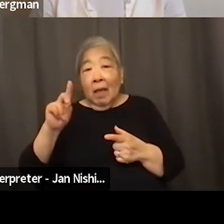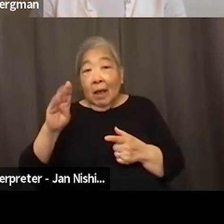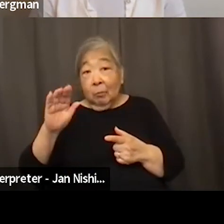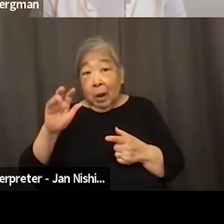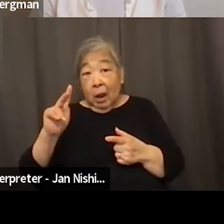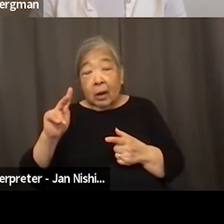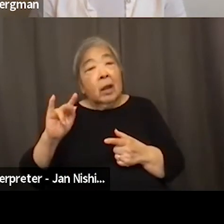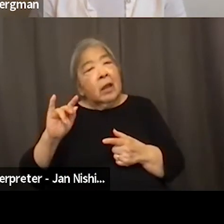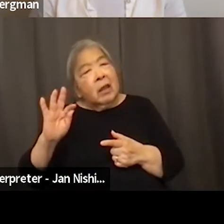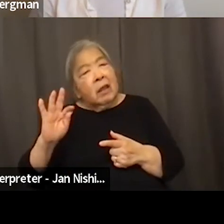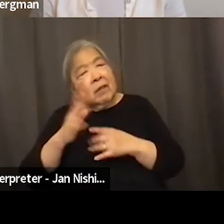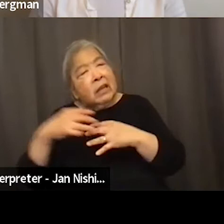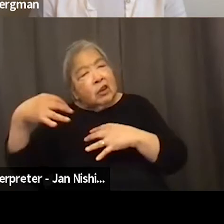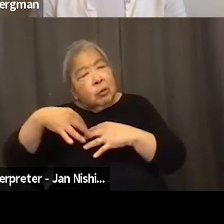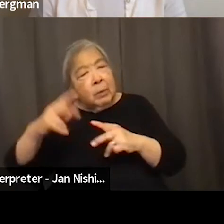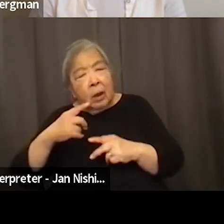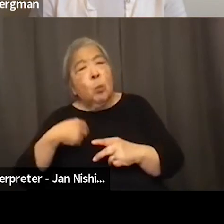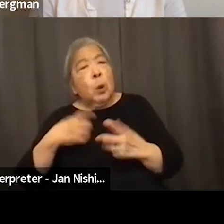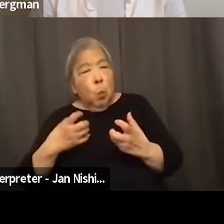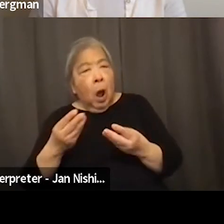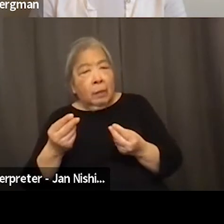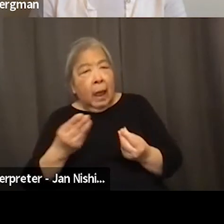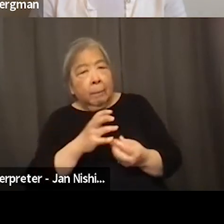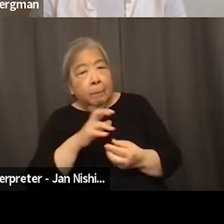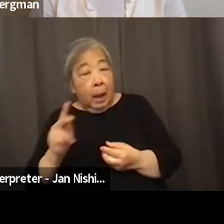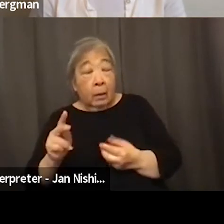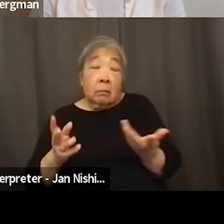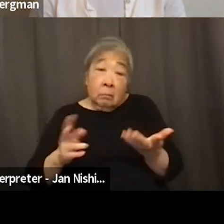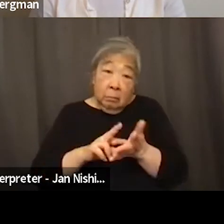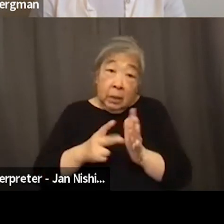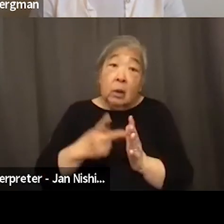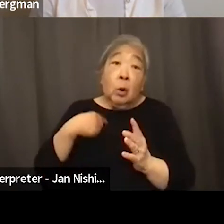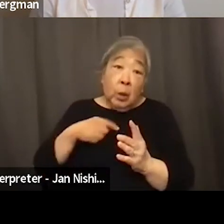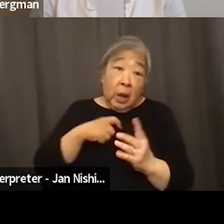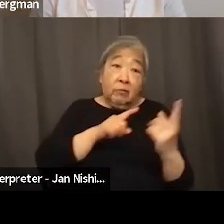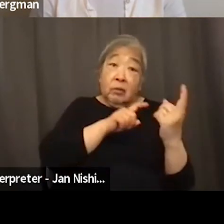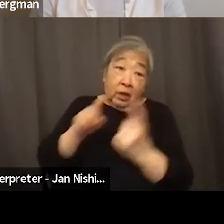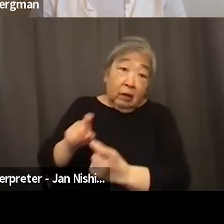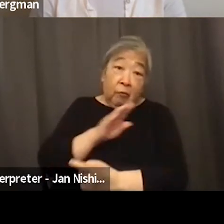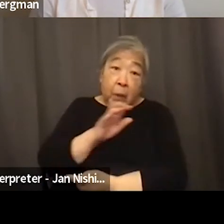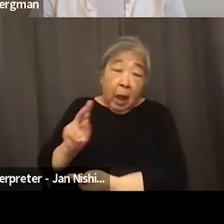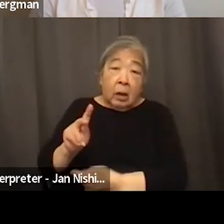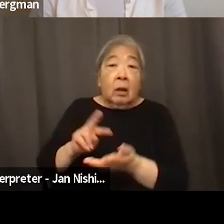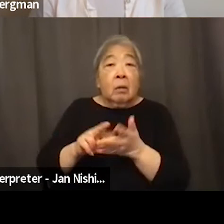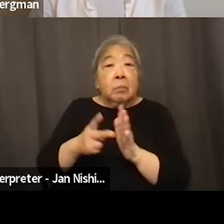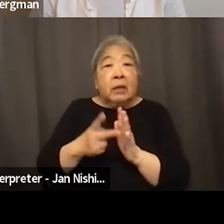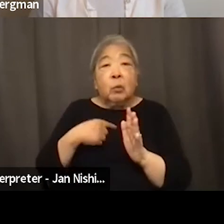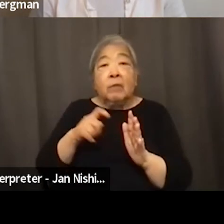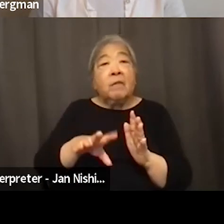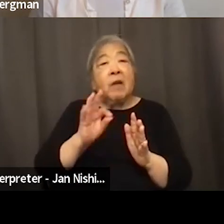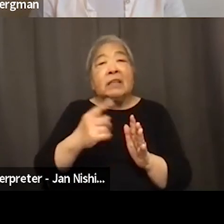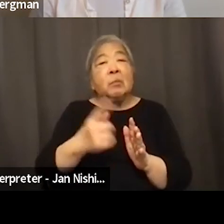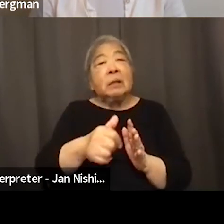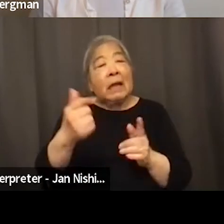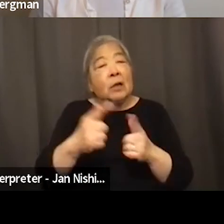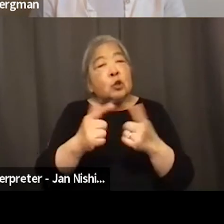folks say, give the land back, well, then many of us are going to have to give the whole land back. Right? If that means we have to go and find another place to live,